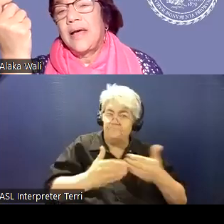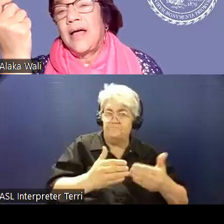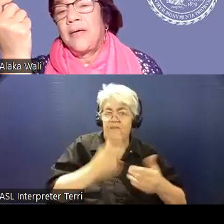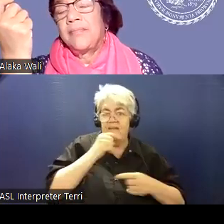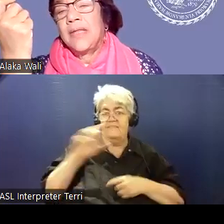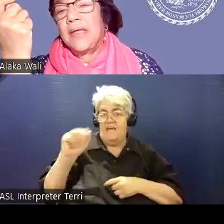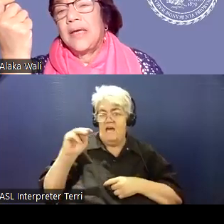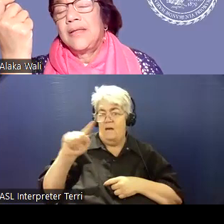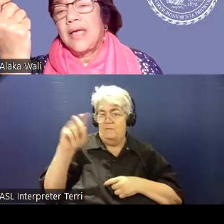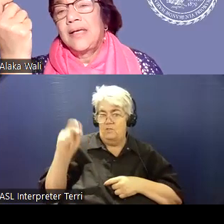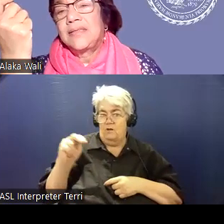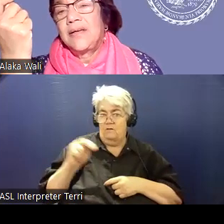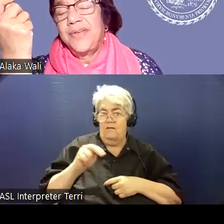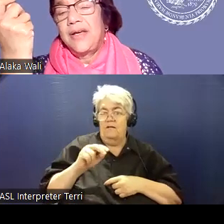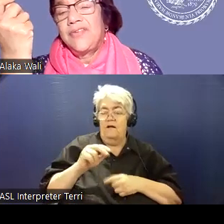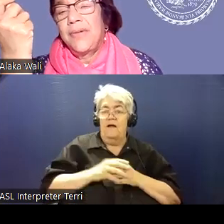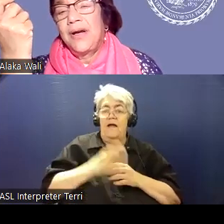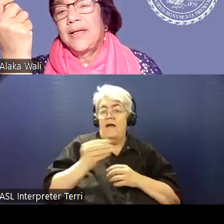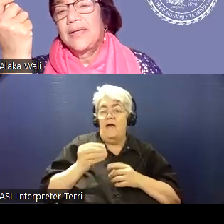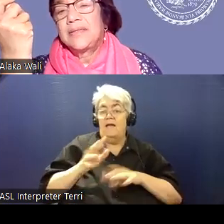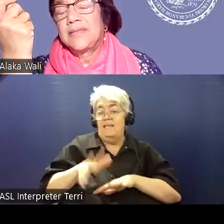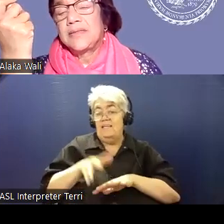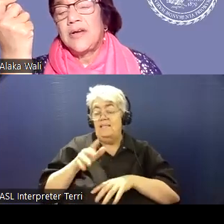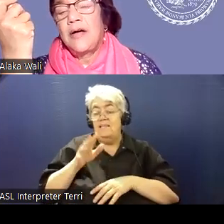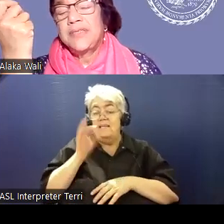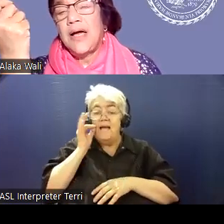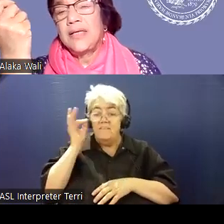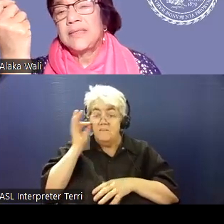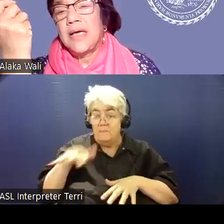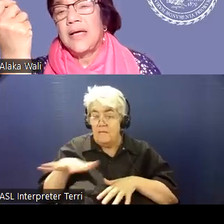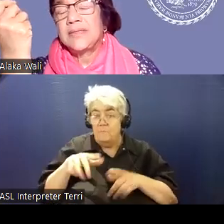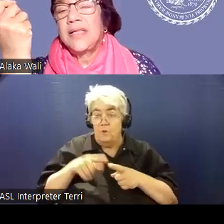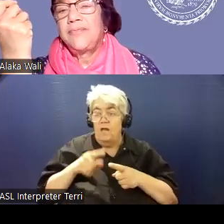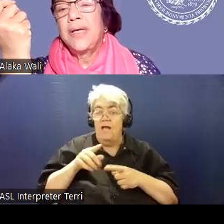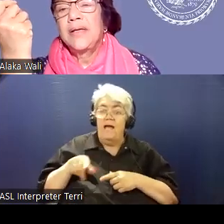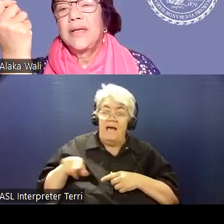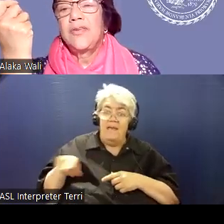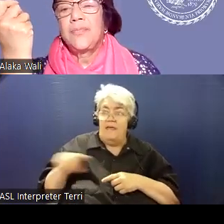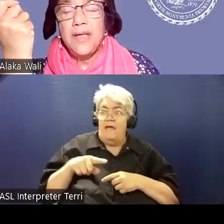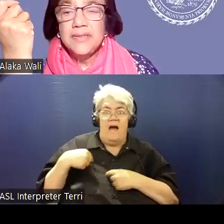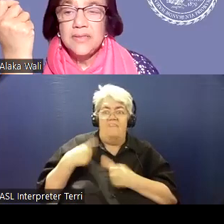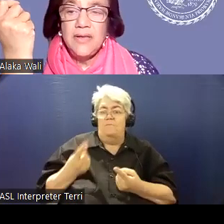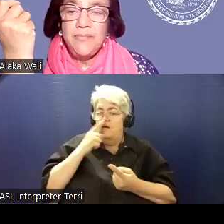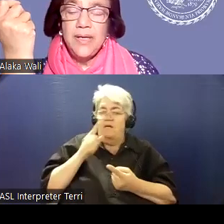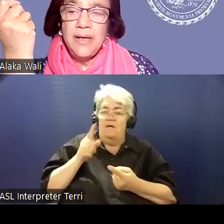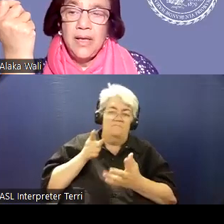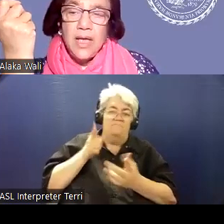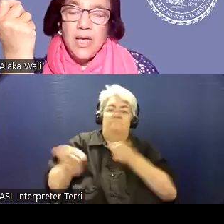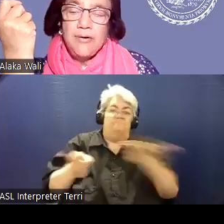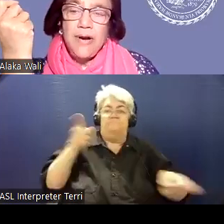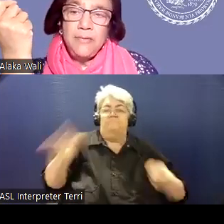And in the case of Native Americans, as traumatized as they've been and displaced as they've